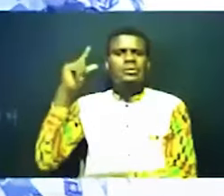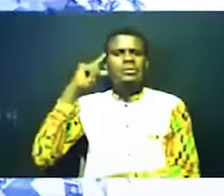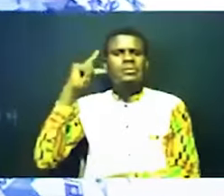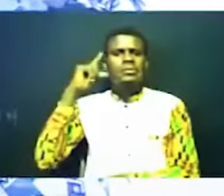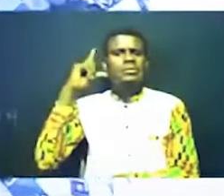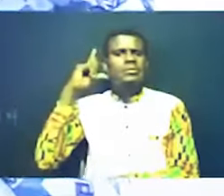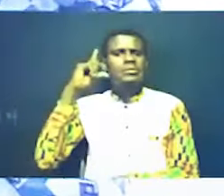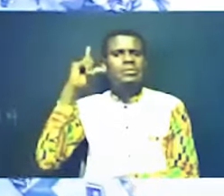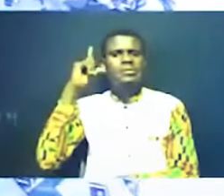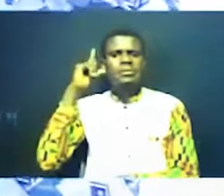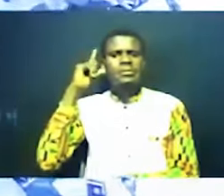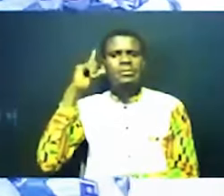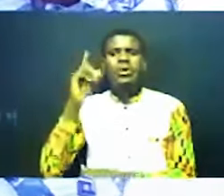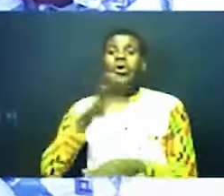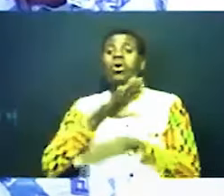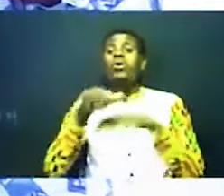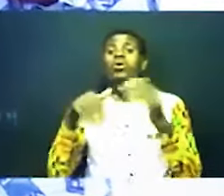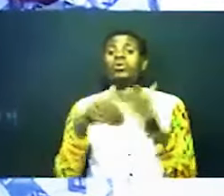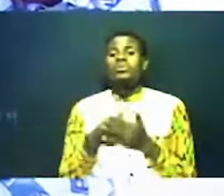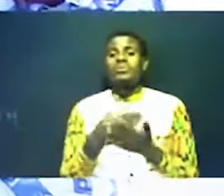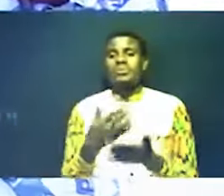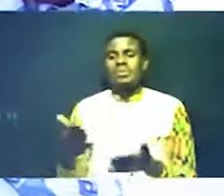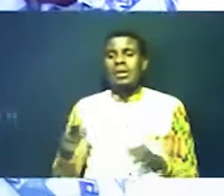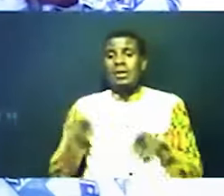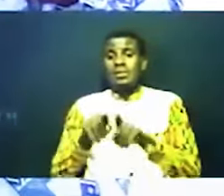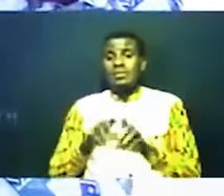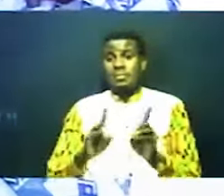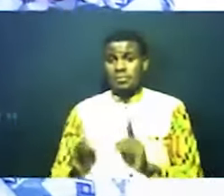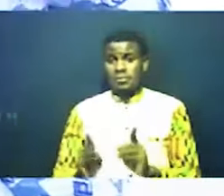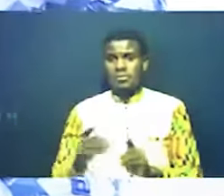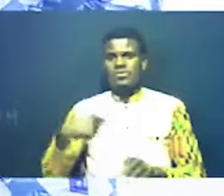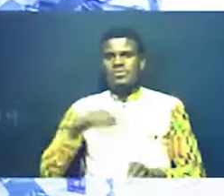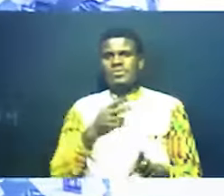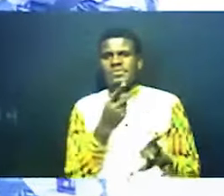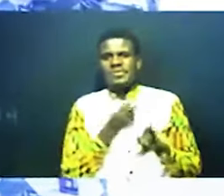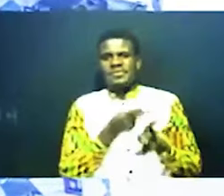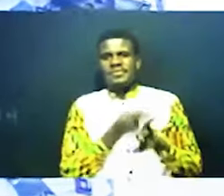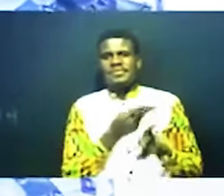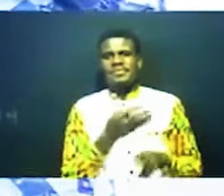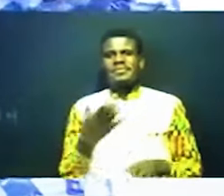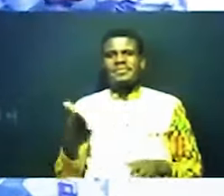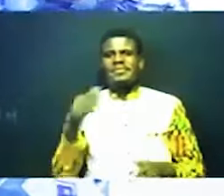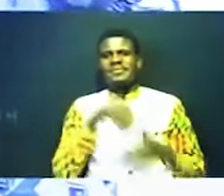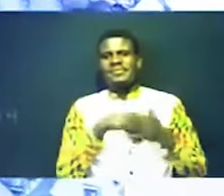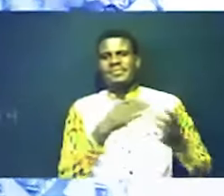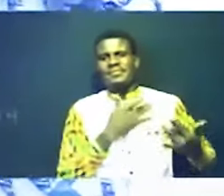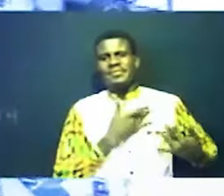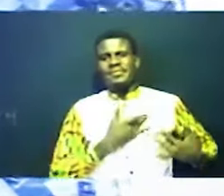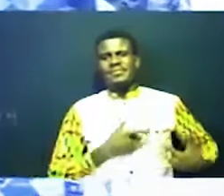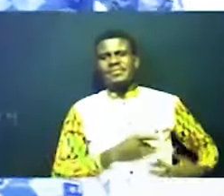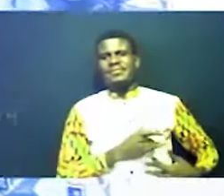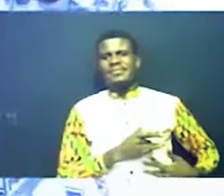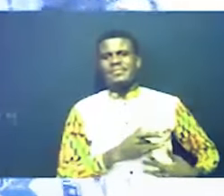to. Nwoma yetie. All these things, as we do them, we store things in our